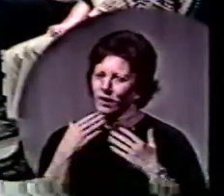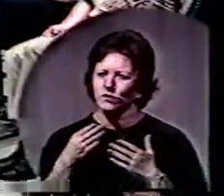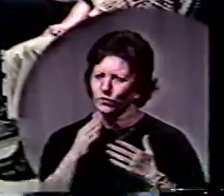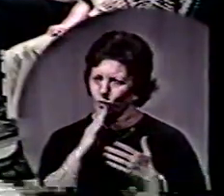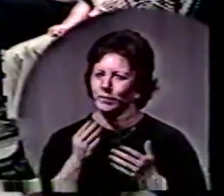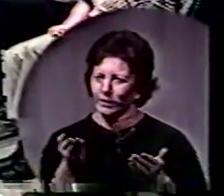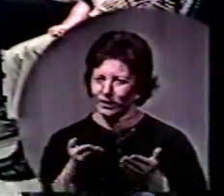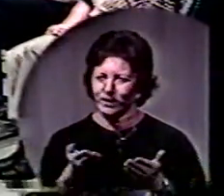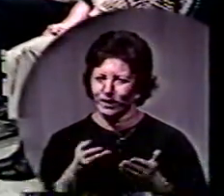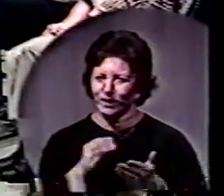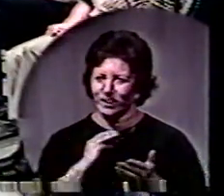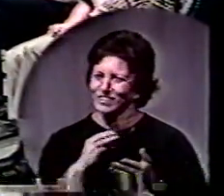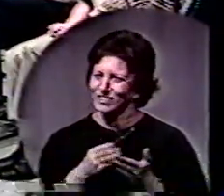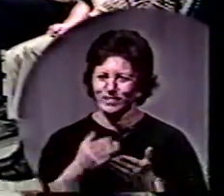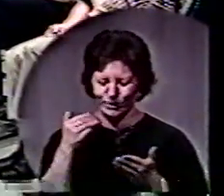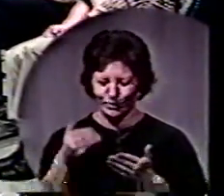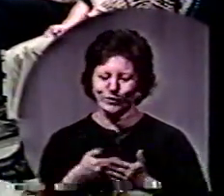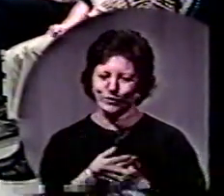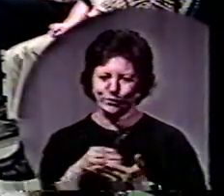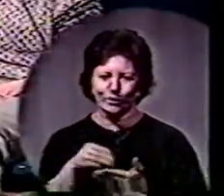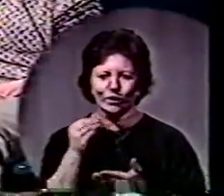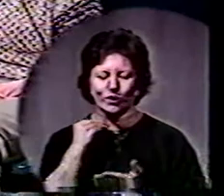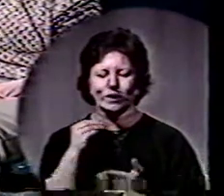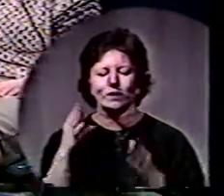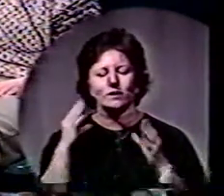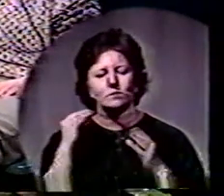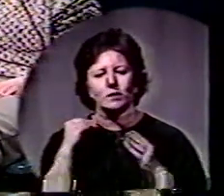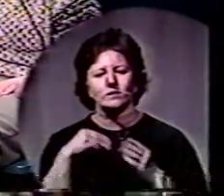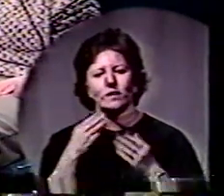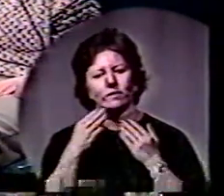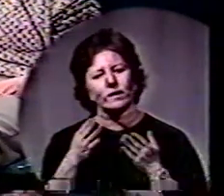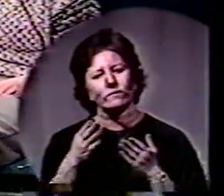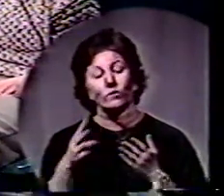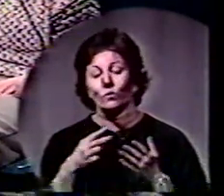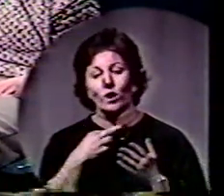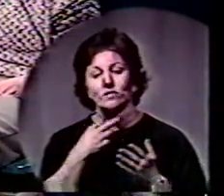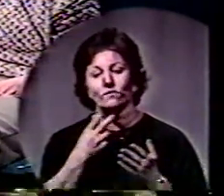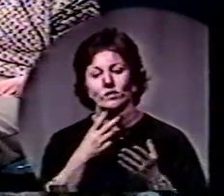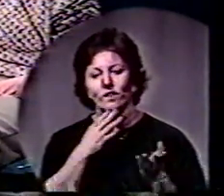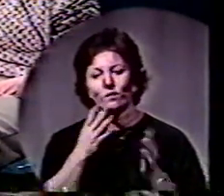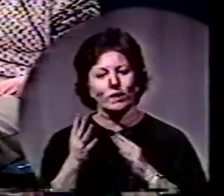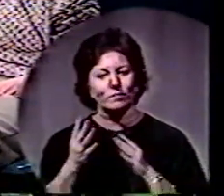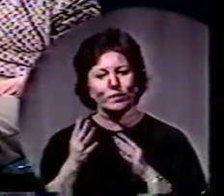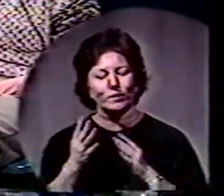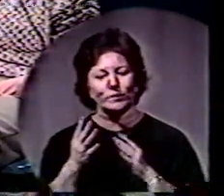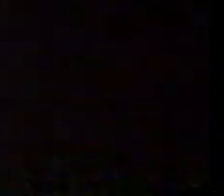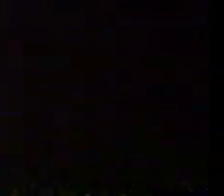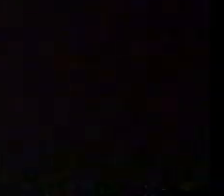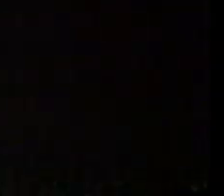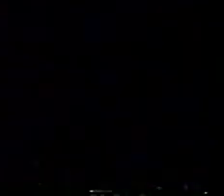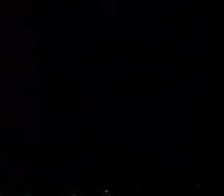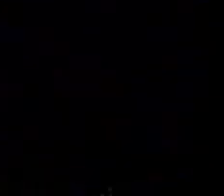Exactly. Thanks for learning the experience. Yeah. And thank you for watching Voices of the Rainbow. Stay tuned. Good night.